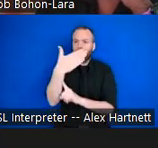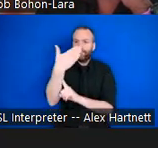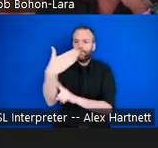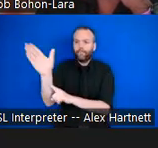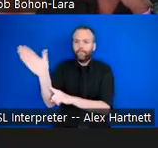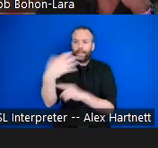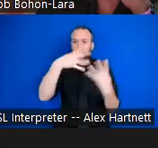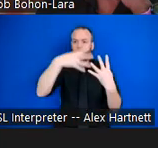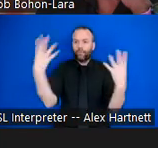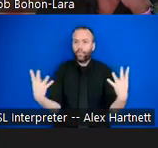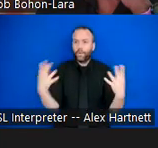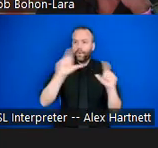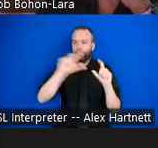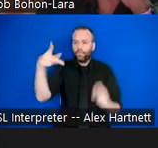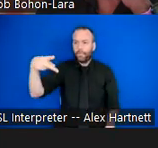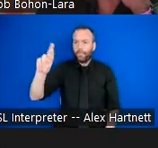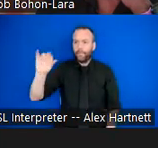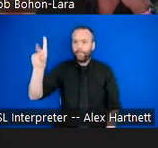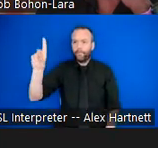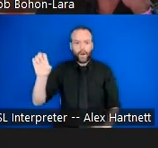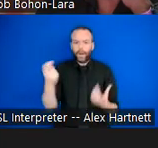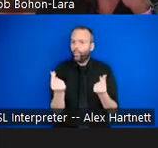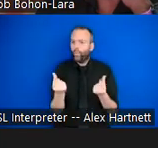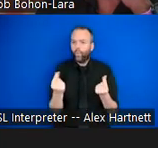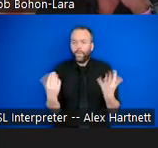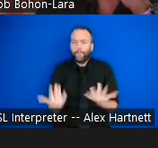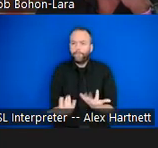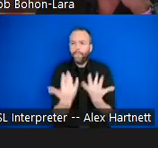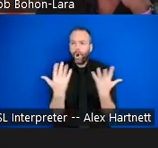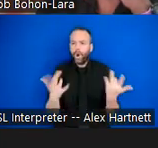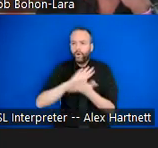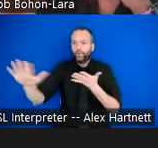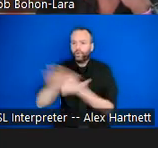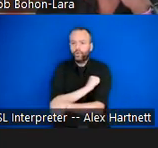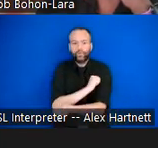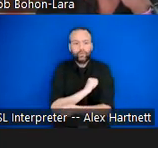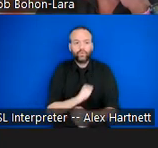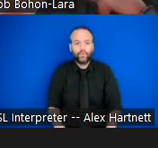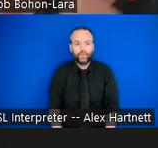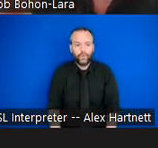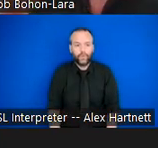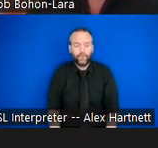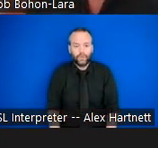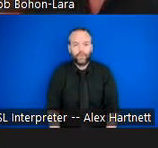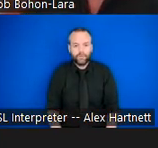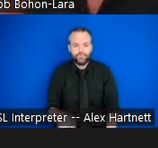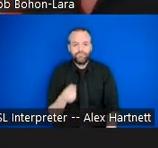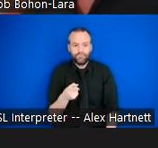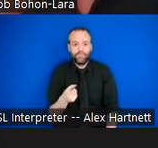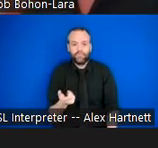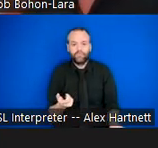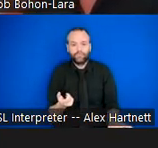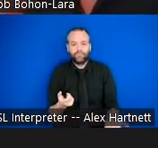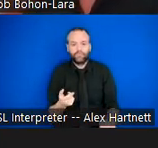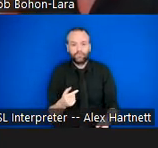pride. The Republican Party's message attacks so-called godless groomers and echoes the anti-gay